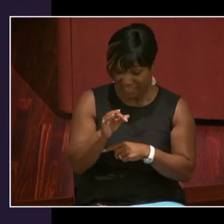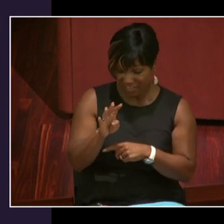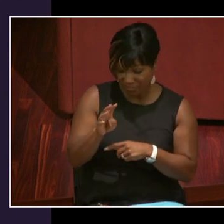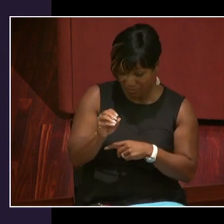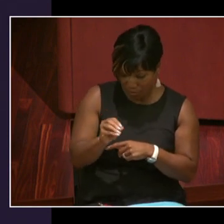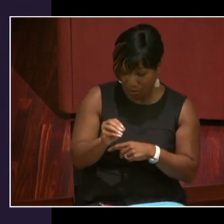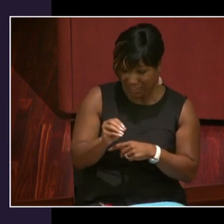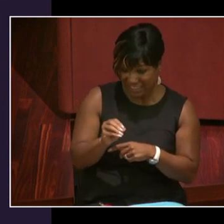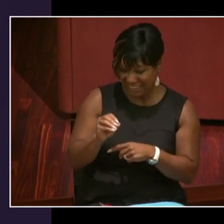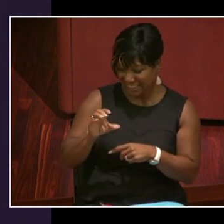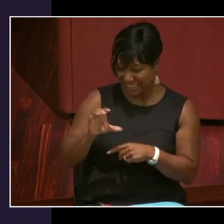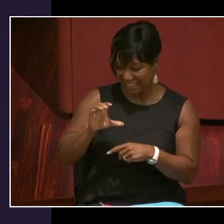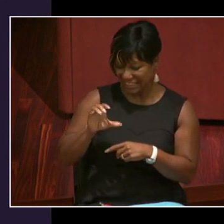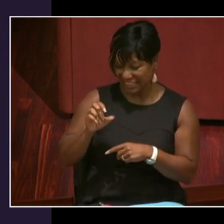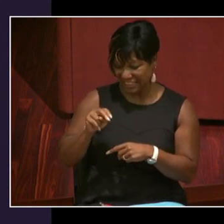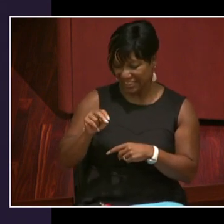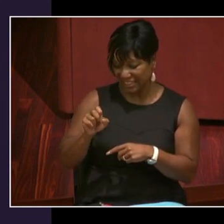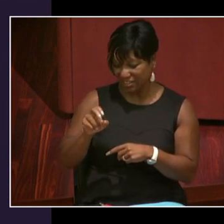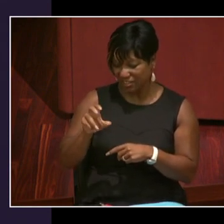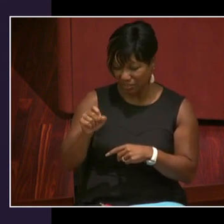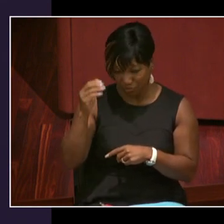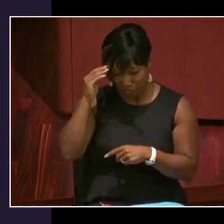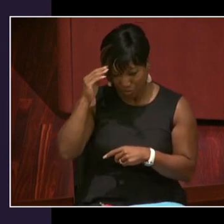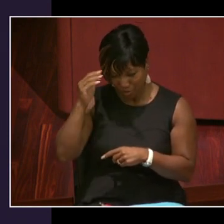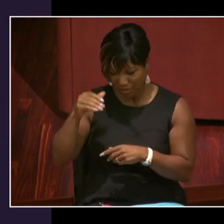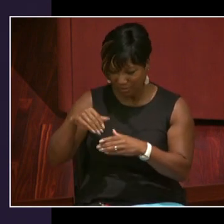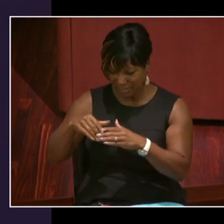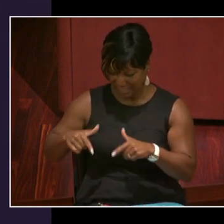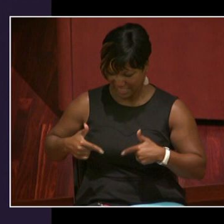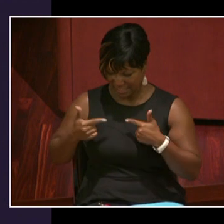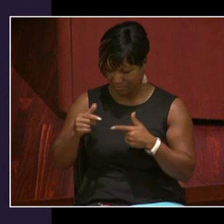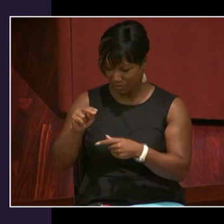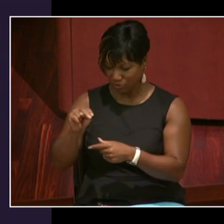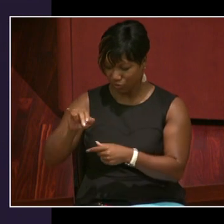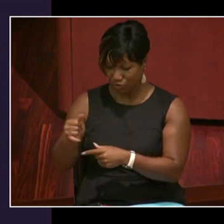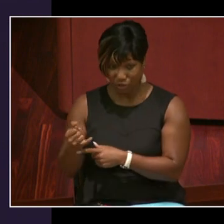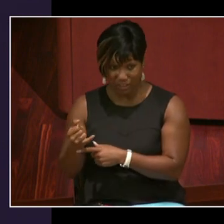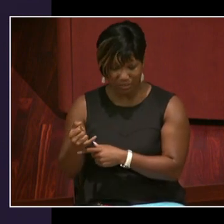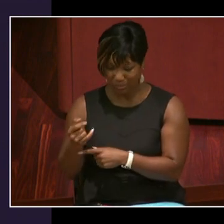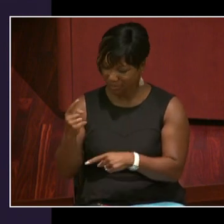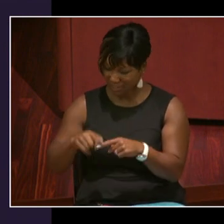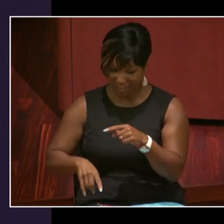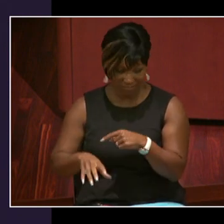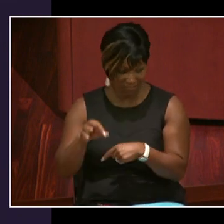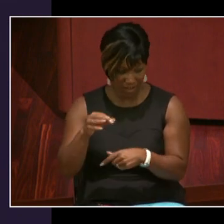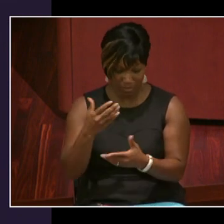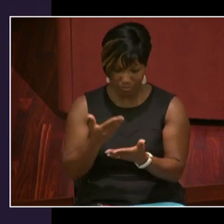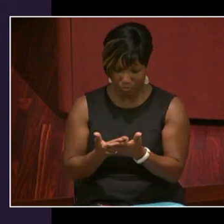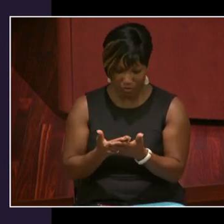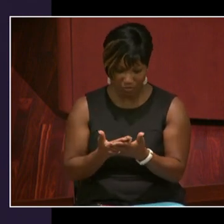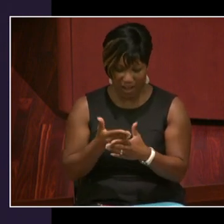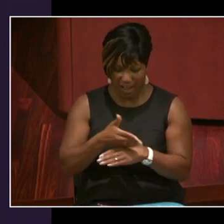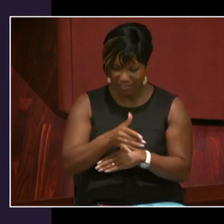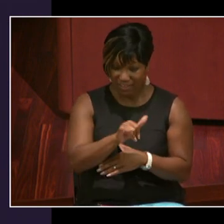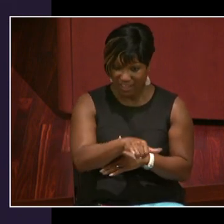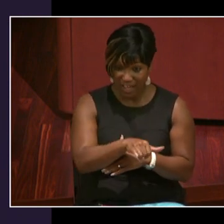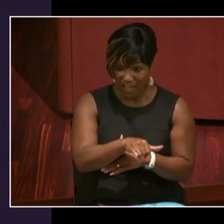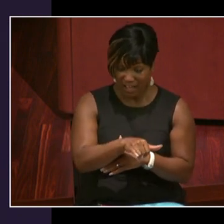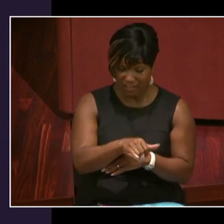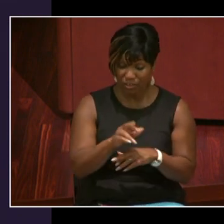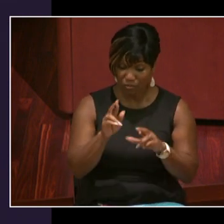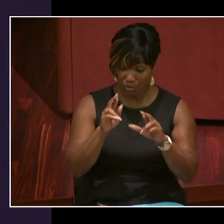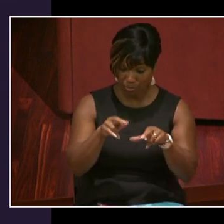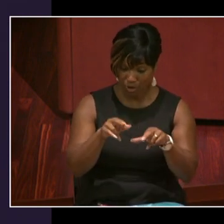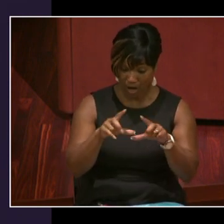were listed in New Jersey, and you haven't been able to find any documentation of them after that point. These address report cards can help fill in